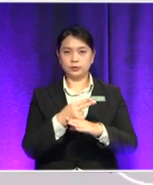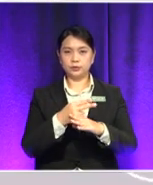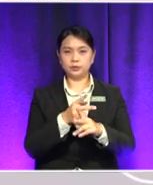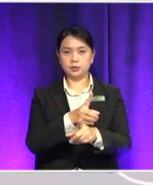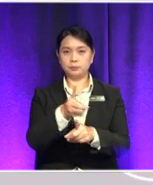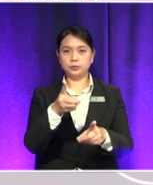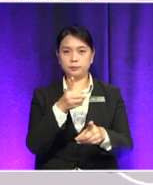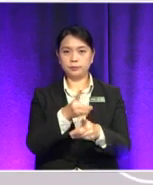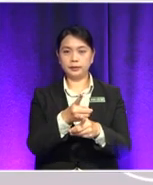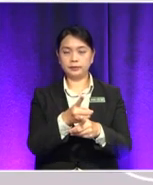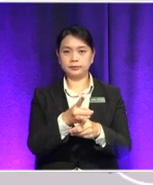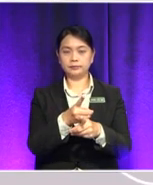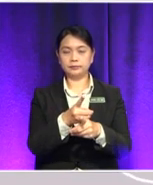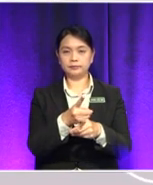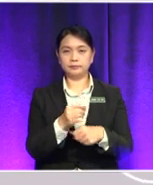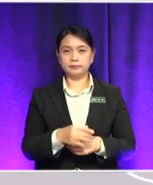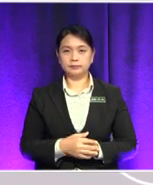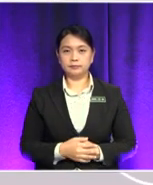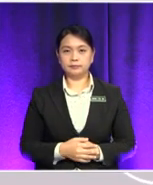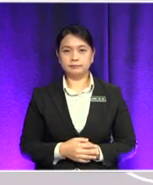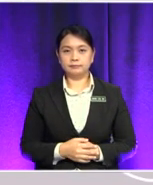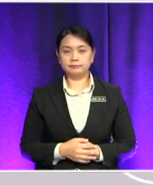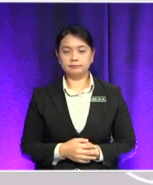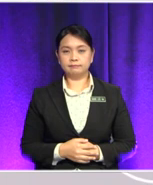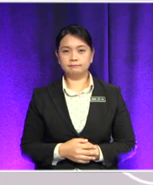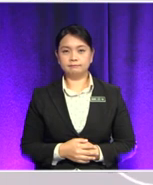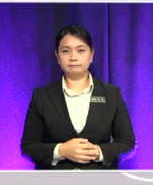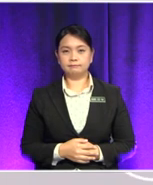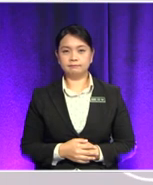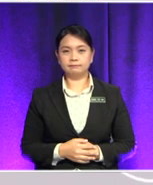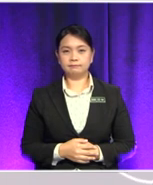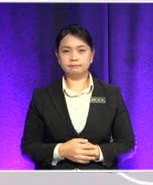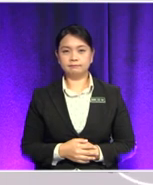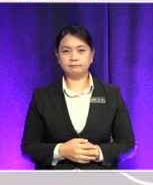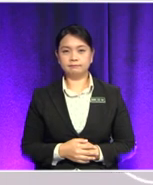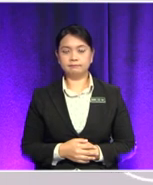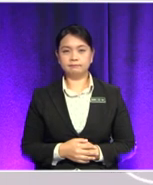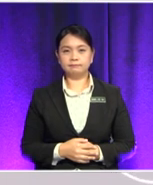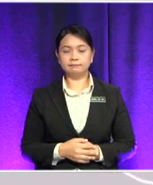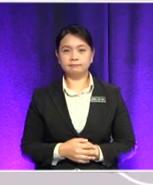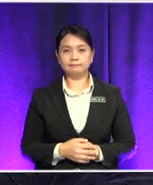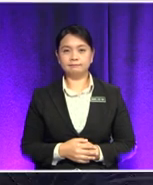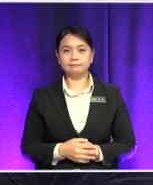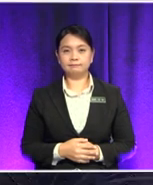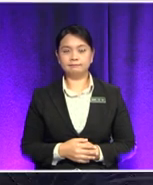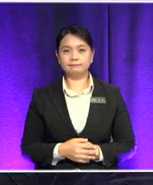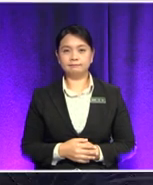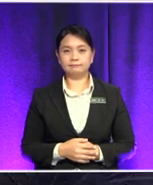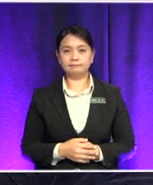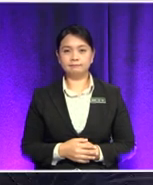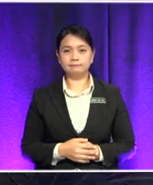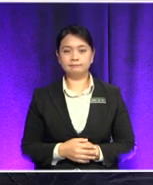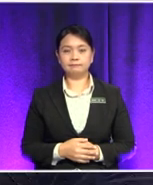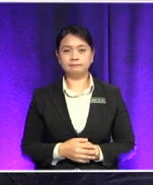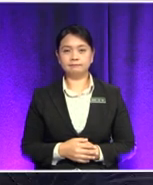ending. Okay. Such as dear, sir or madam. Okay. And your faithfully. Oh, great. It's very